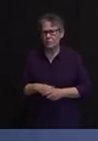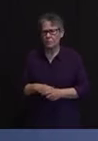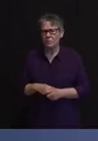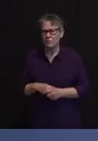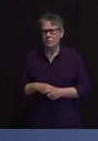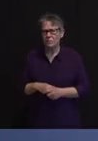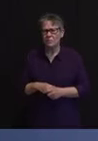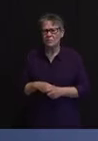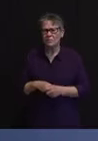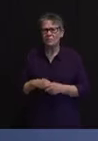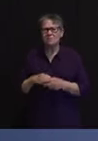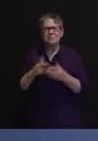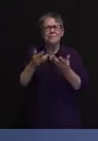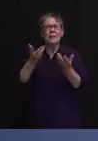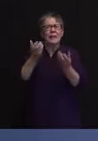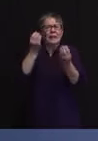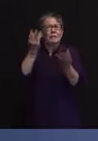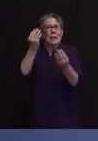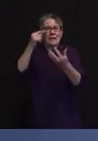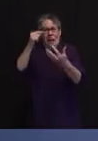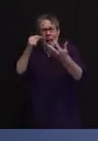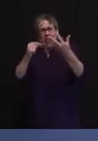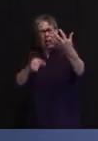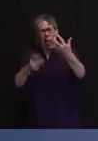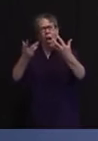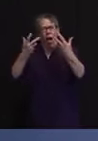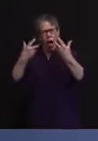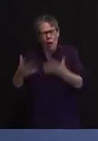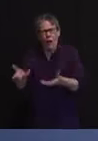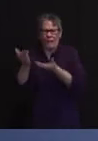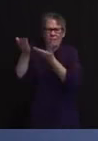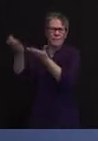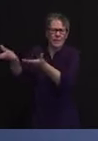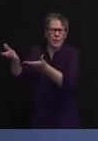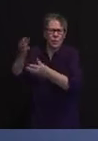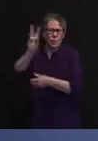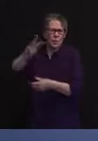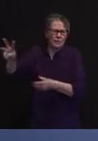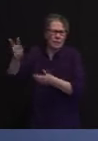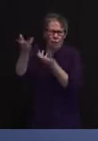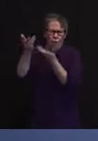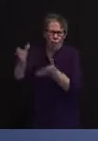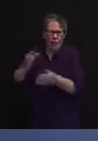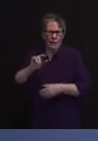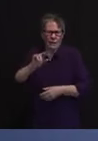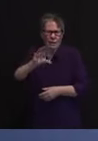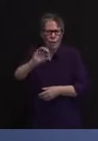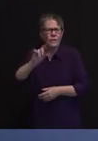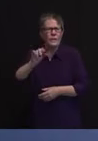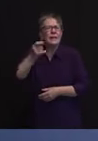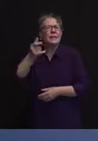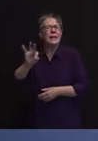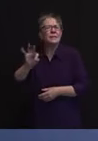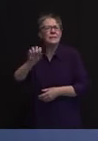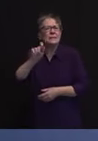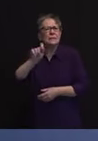committees dating back to the Quinlan situation. So they pretty much